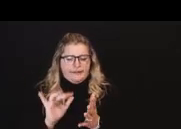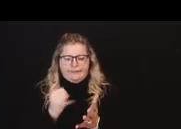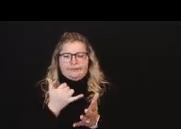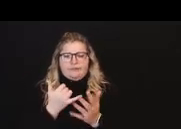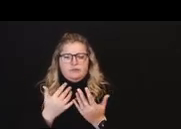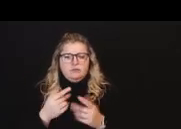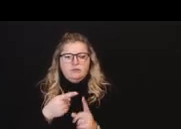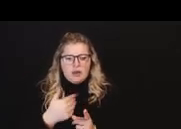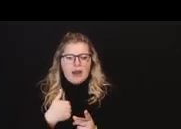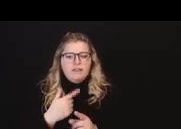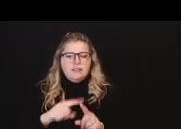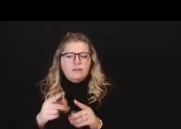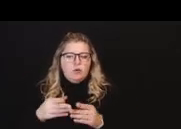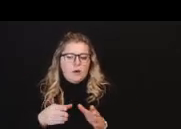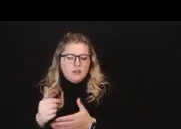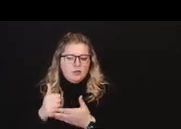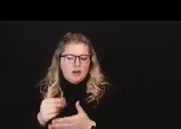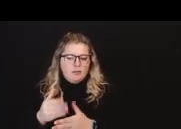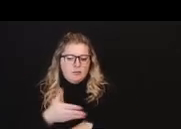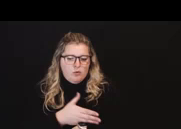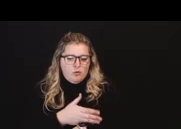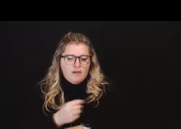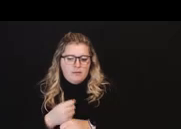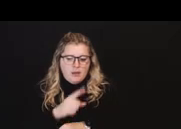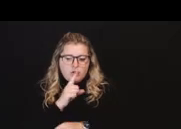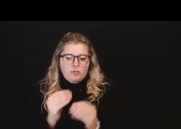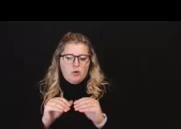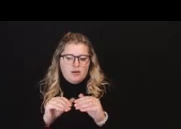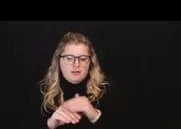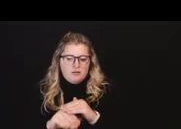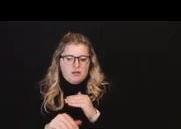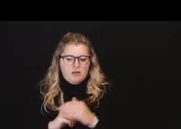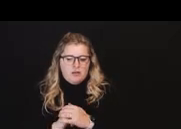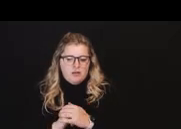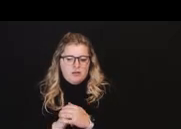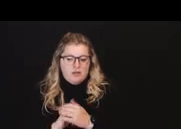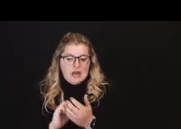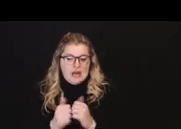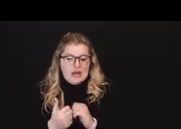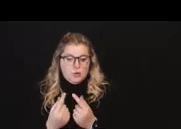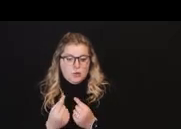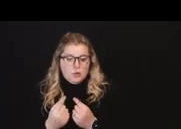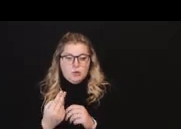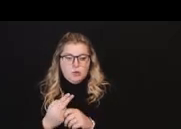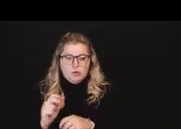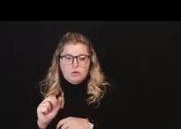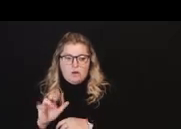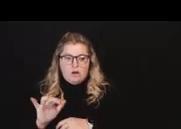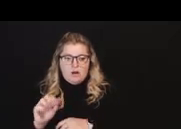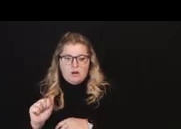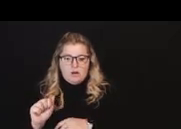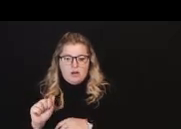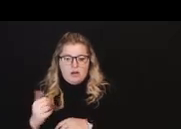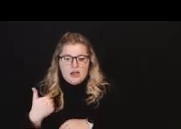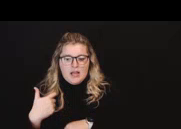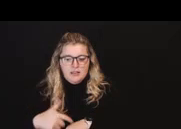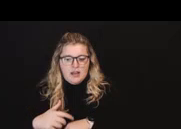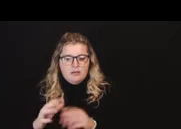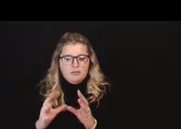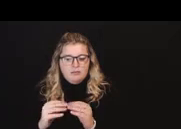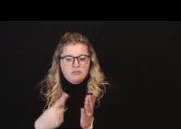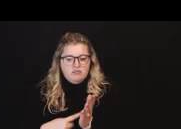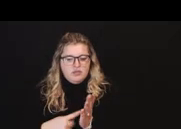ways to help improve this and make it more accessible. The main way to do this is using ARIA, and we talked a little bit about ARIA last time.